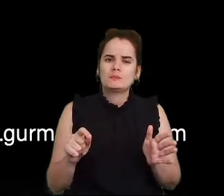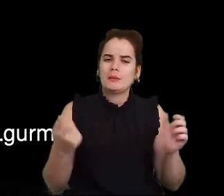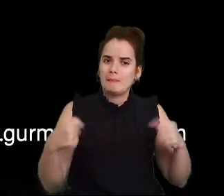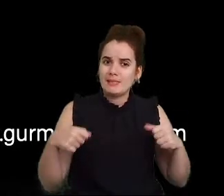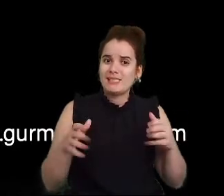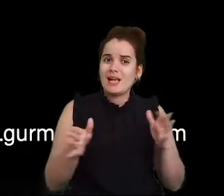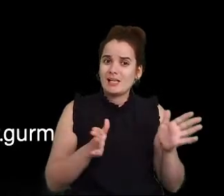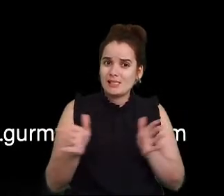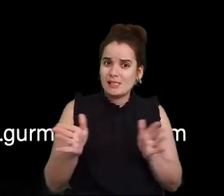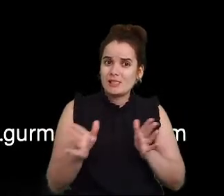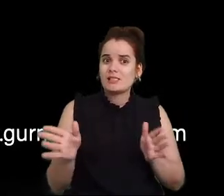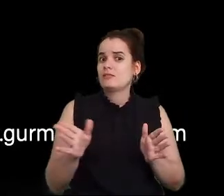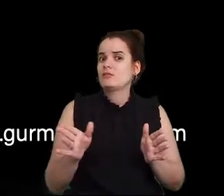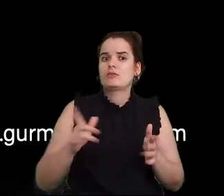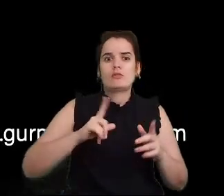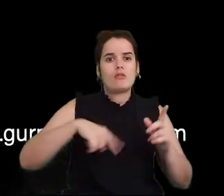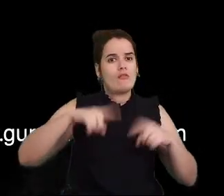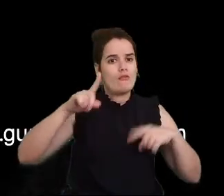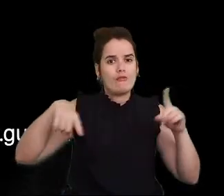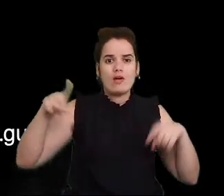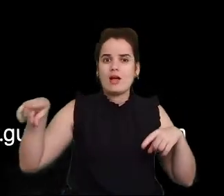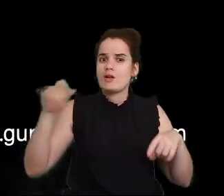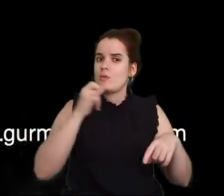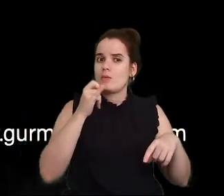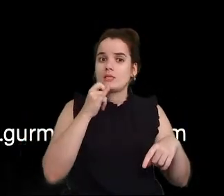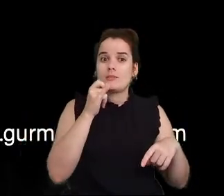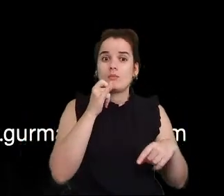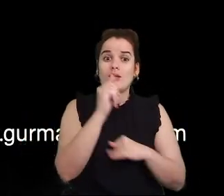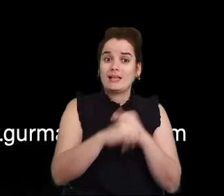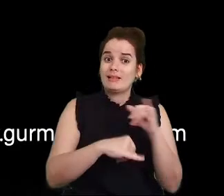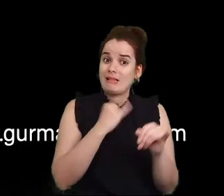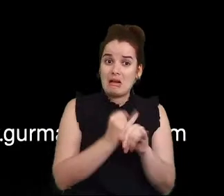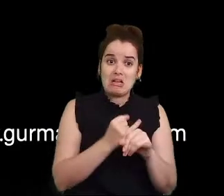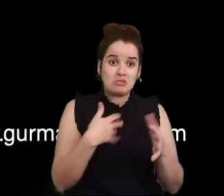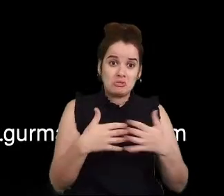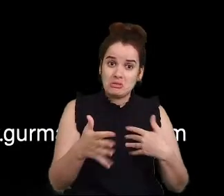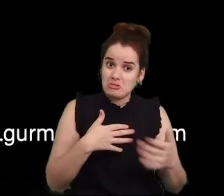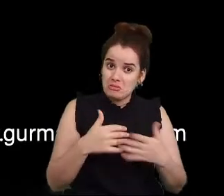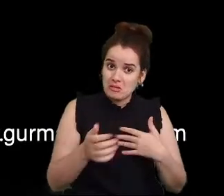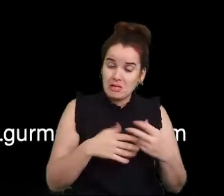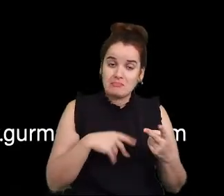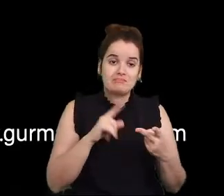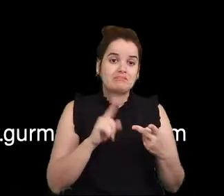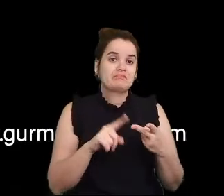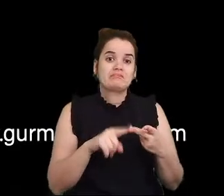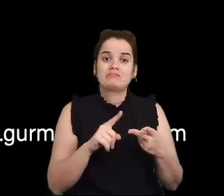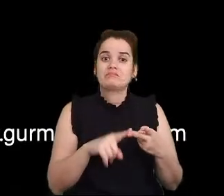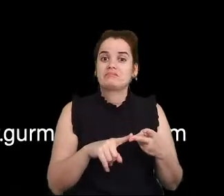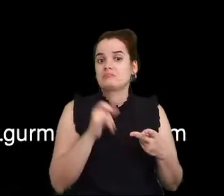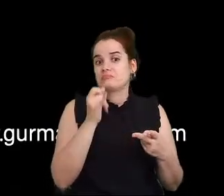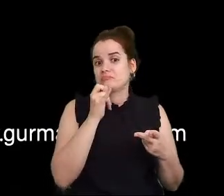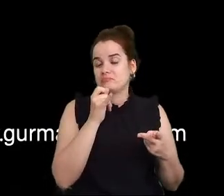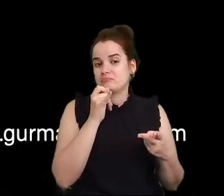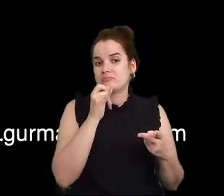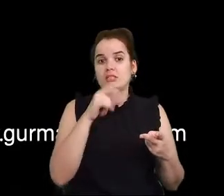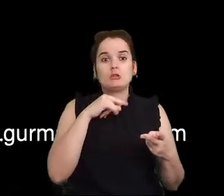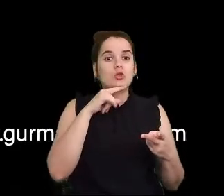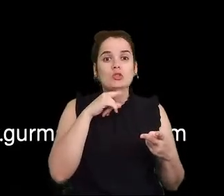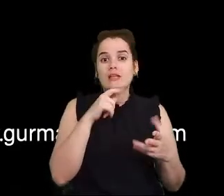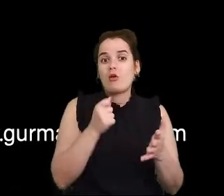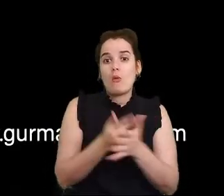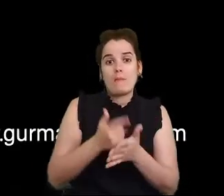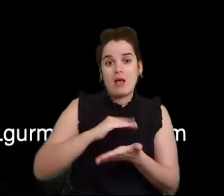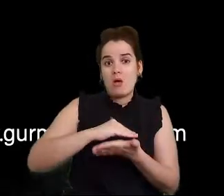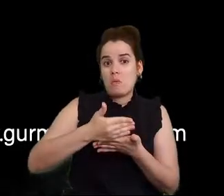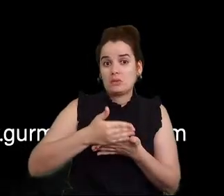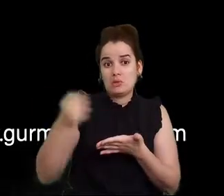People who can't afford a fancy device are able to see it. Then